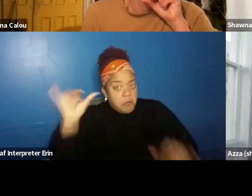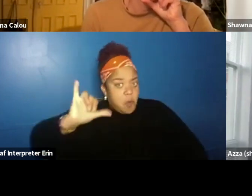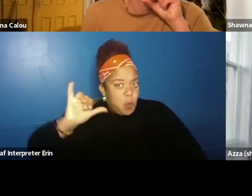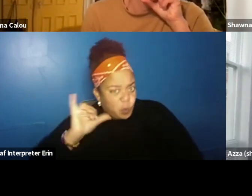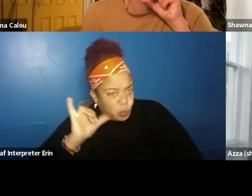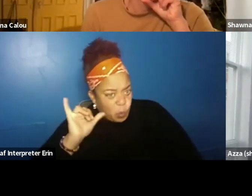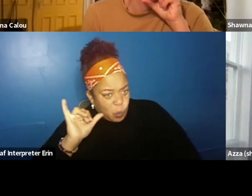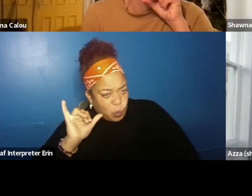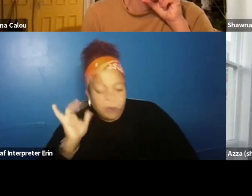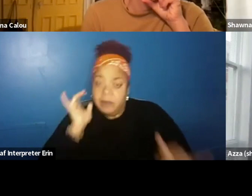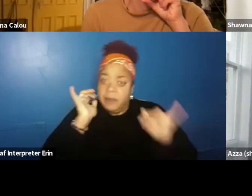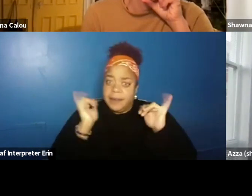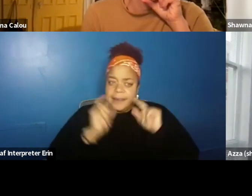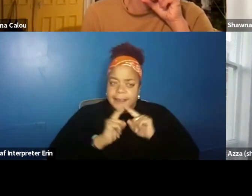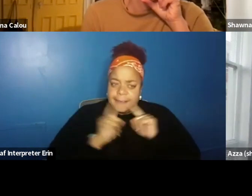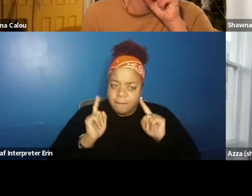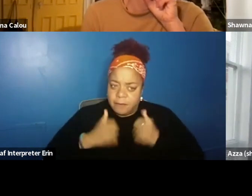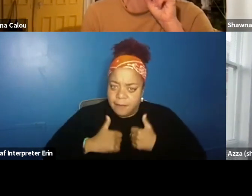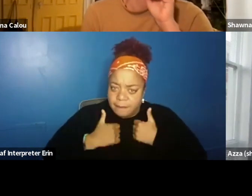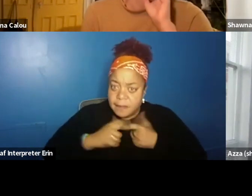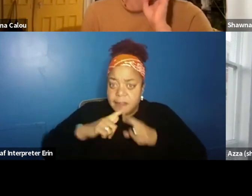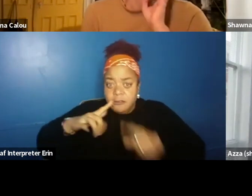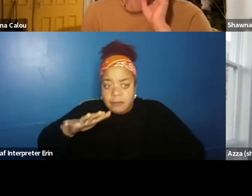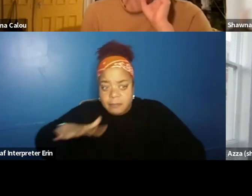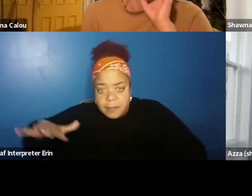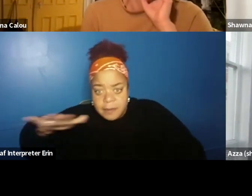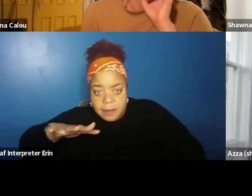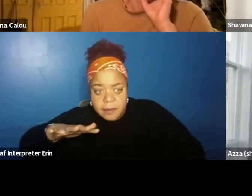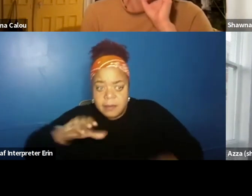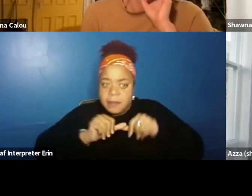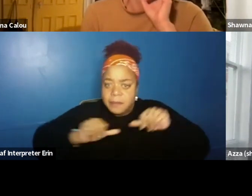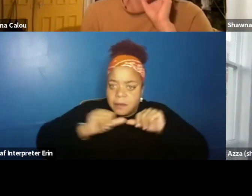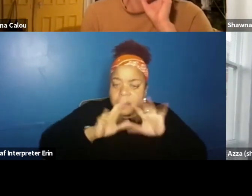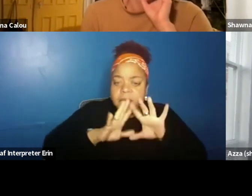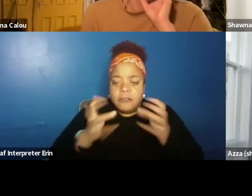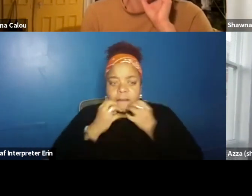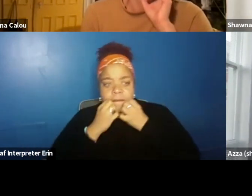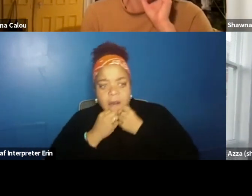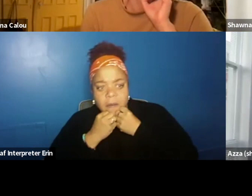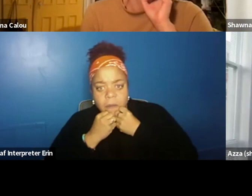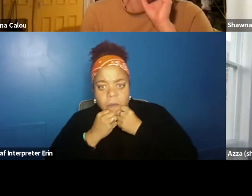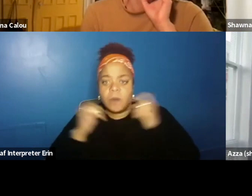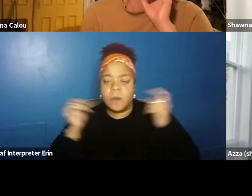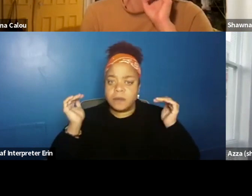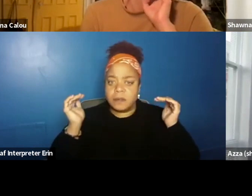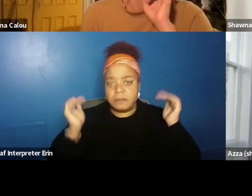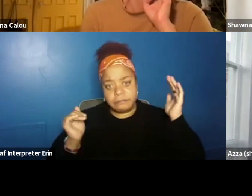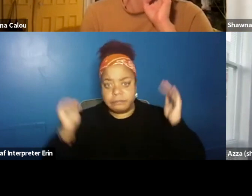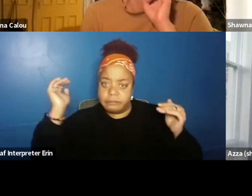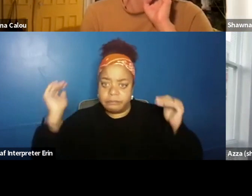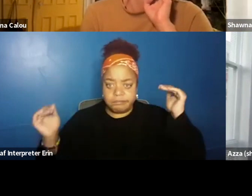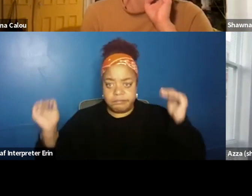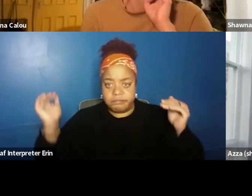places and communities, etc. The other sort of impact that the last 2 years have had on me has also been